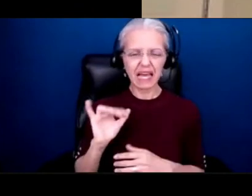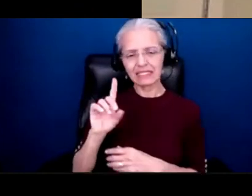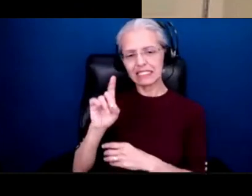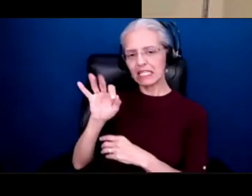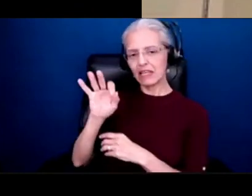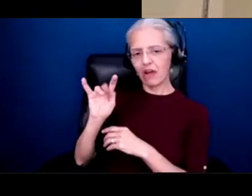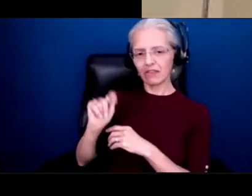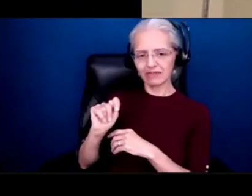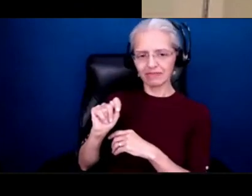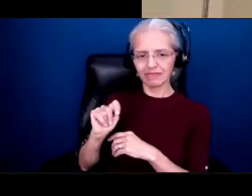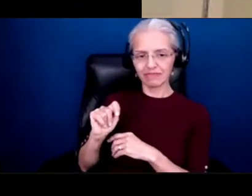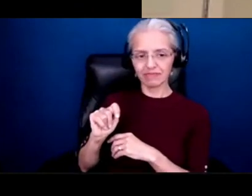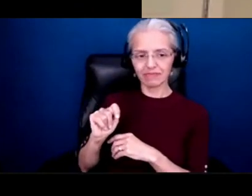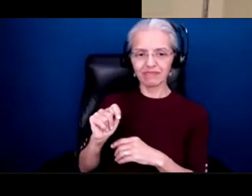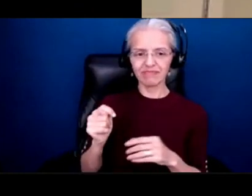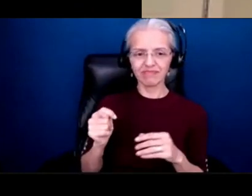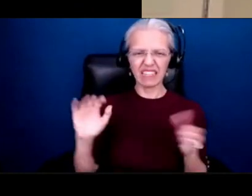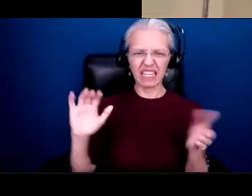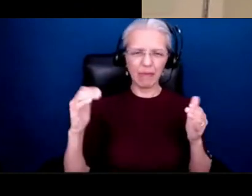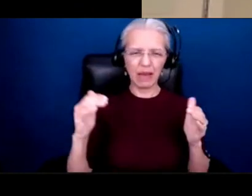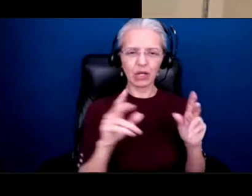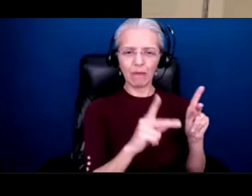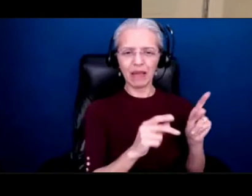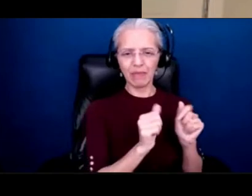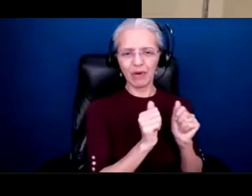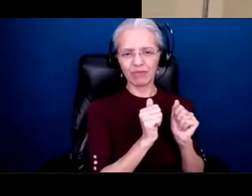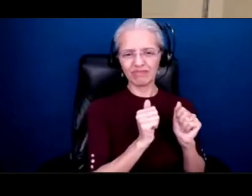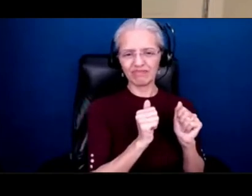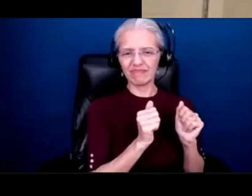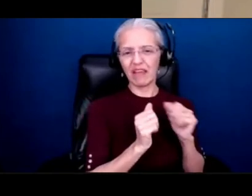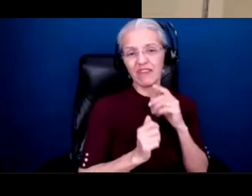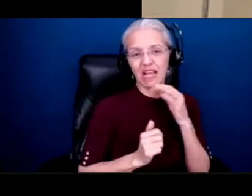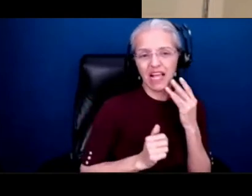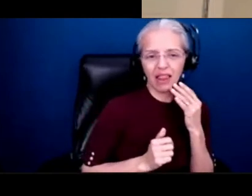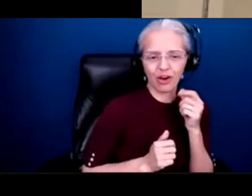of color, working class people who are considered